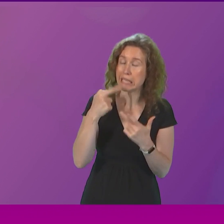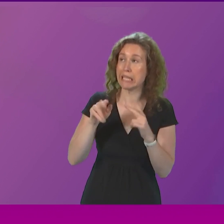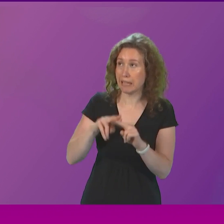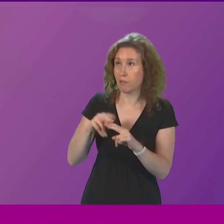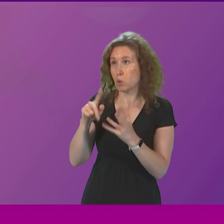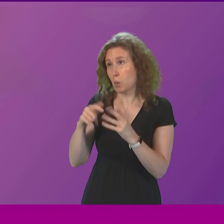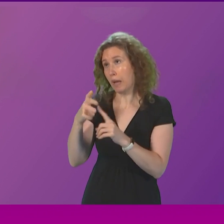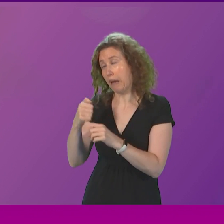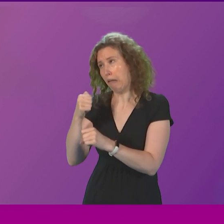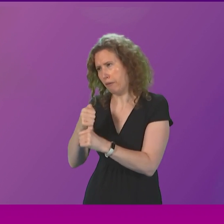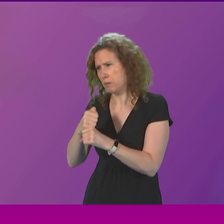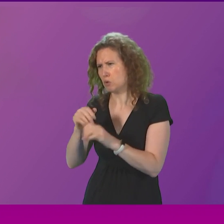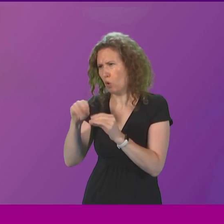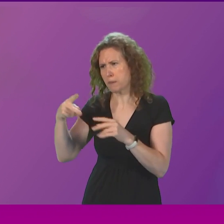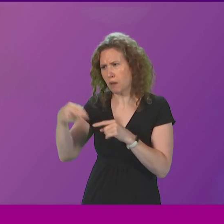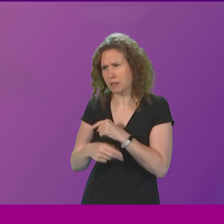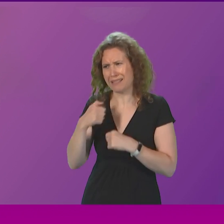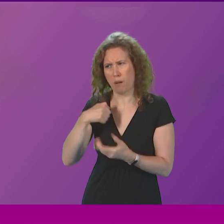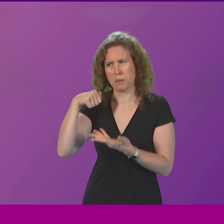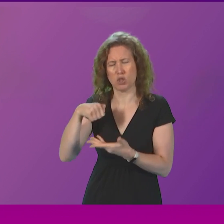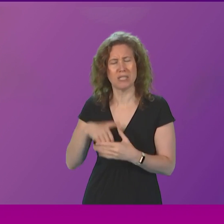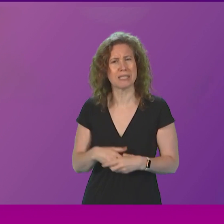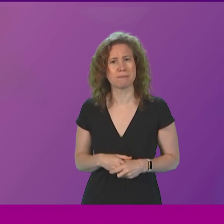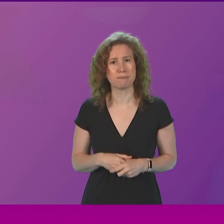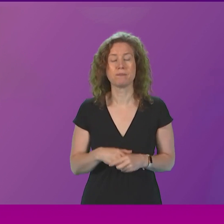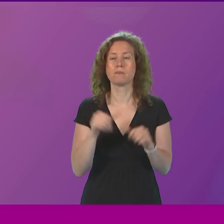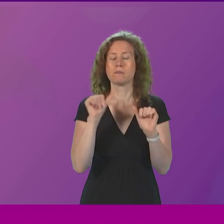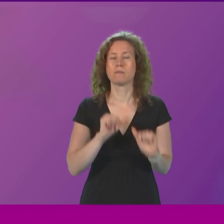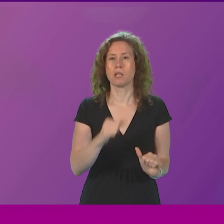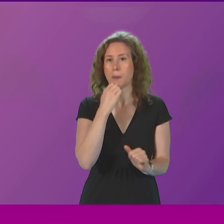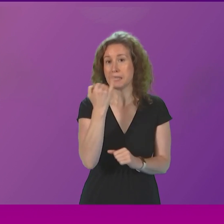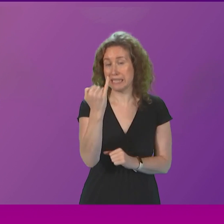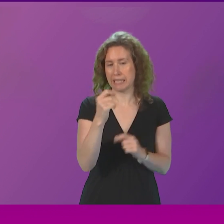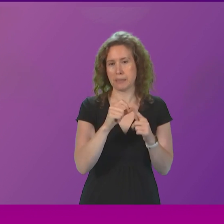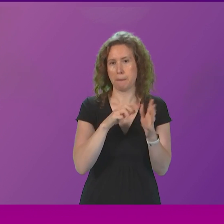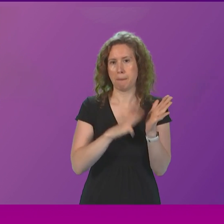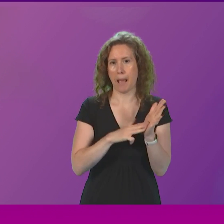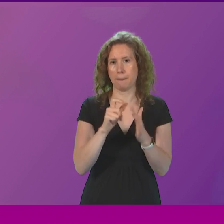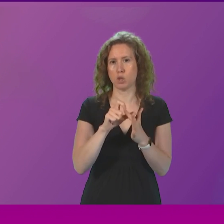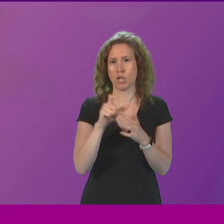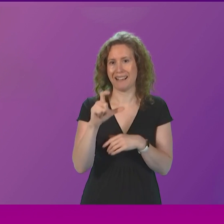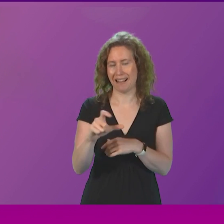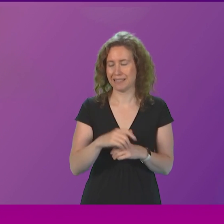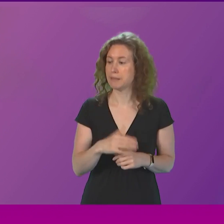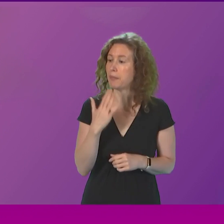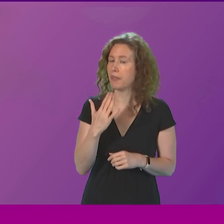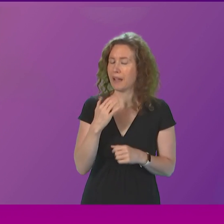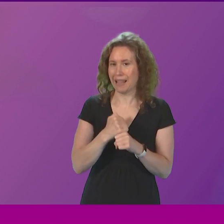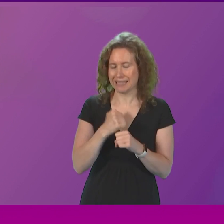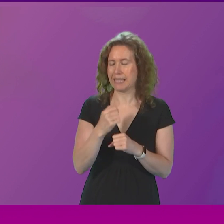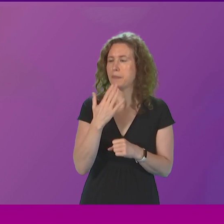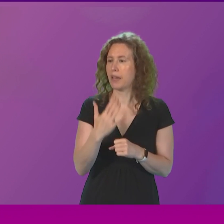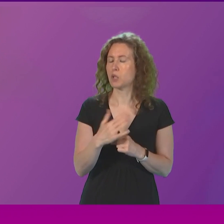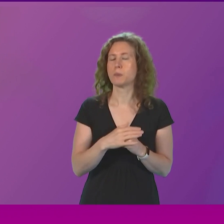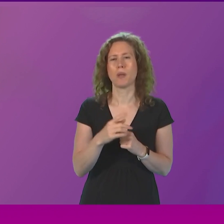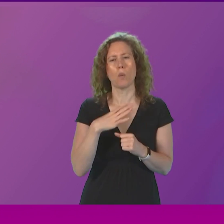UK Government didn't continue to cut our capital budget, Presiding Officer. Yeah. Question number 6, Pam Duncan-Glancy. Thank you, Presiding Officer. To ask the